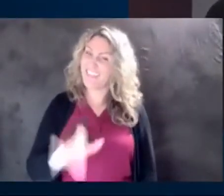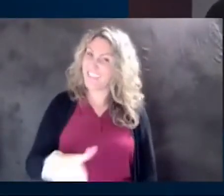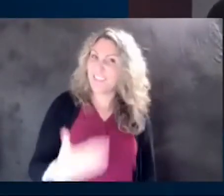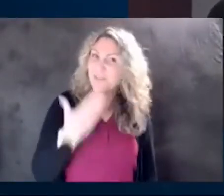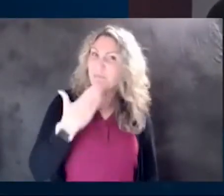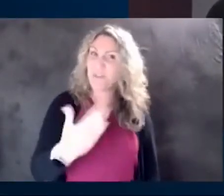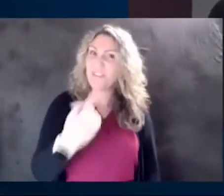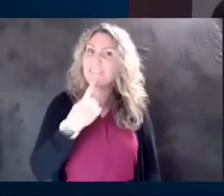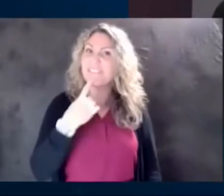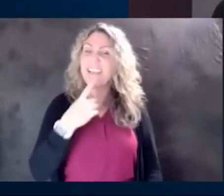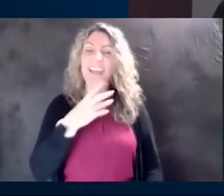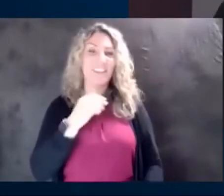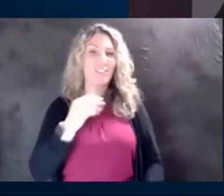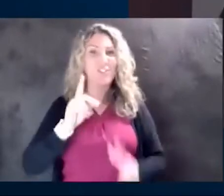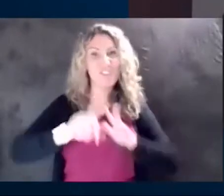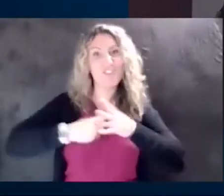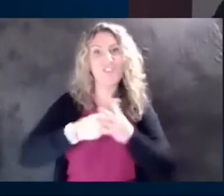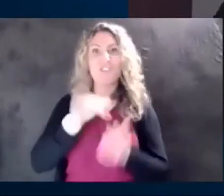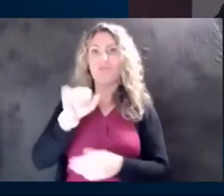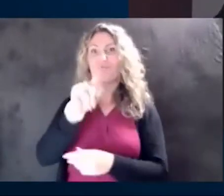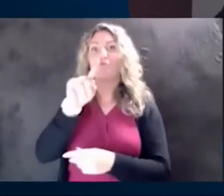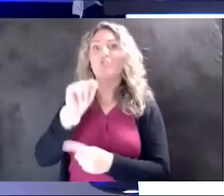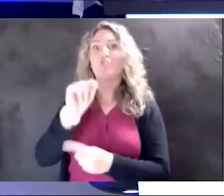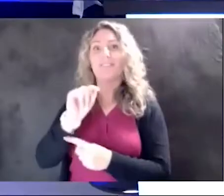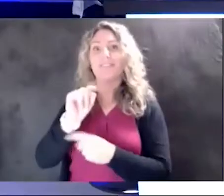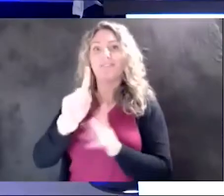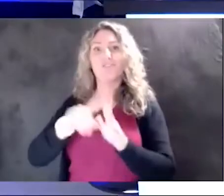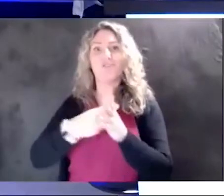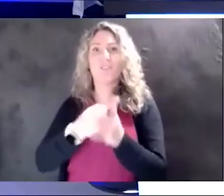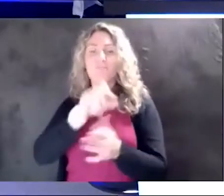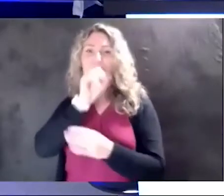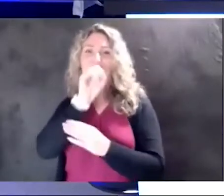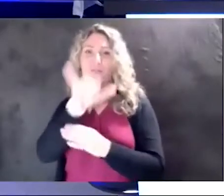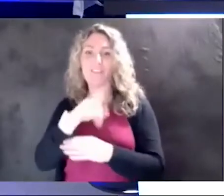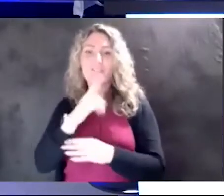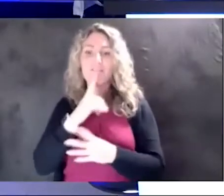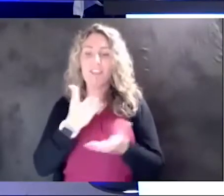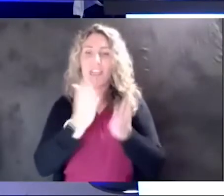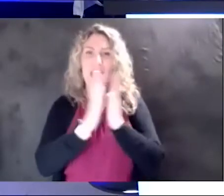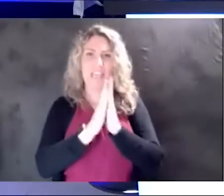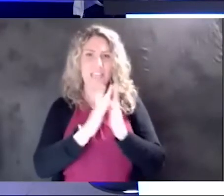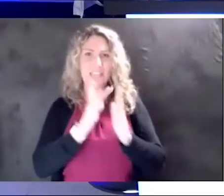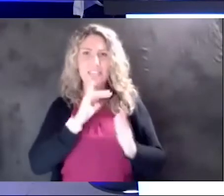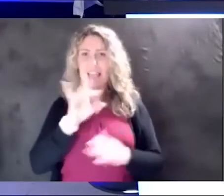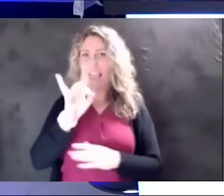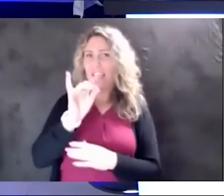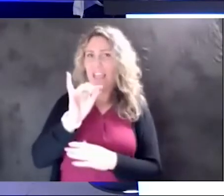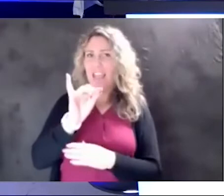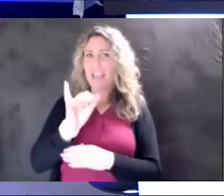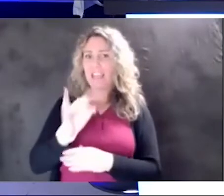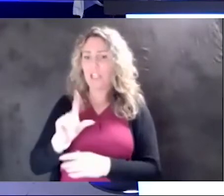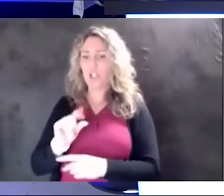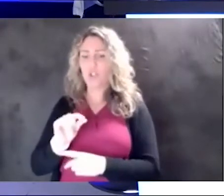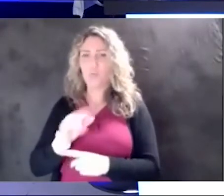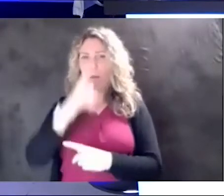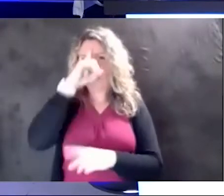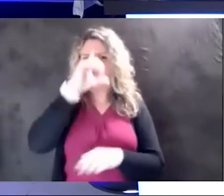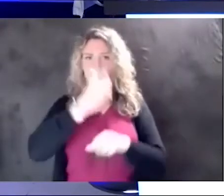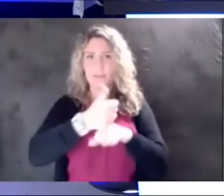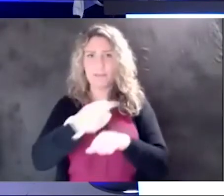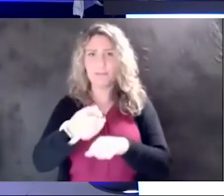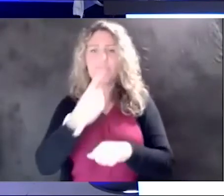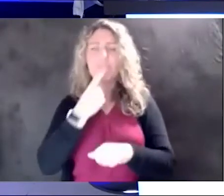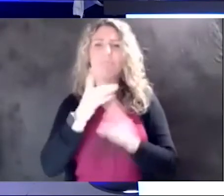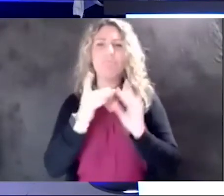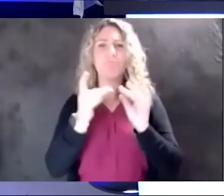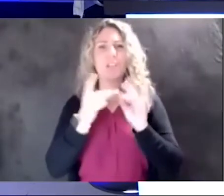Walking. start. Yeah, I love that. I just have to ask you this real quick, though, Tara. Is that 80-20 mindset really a real thing? Brian mentioned exercise.